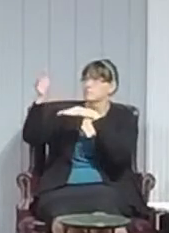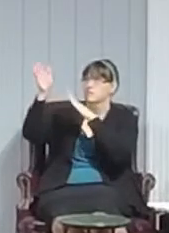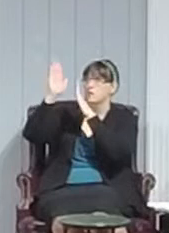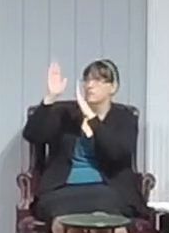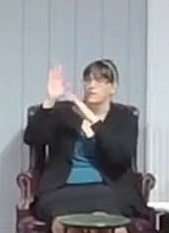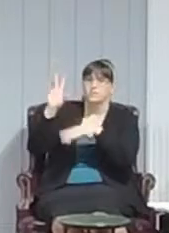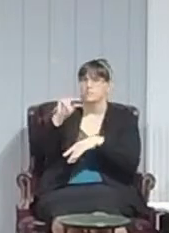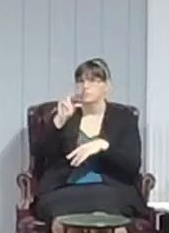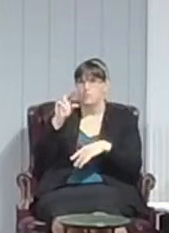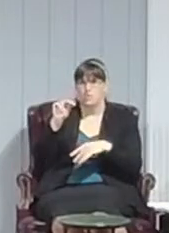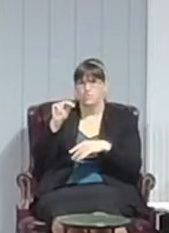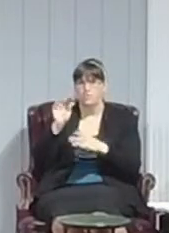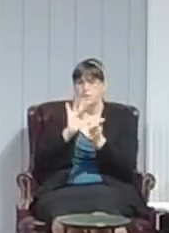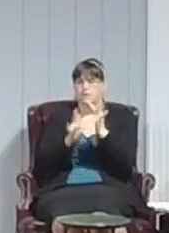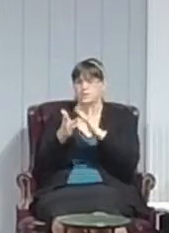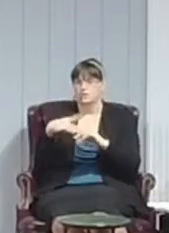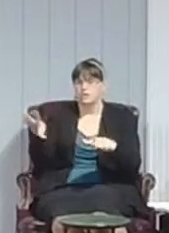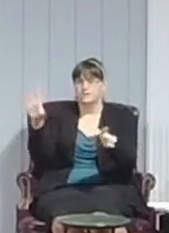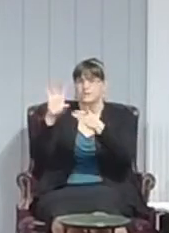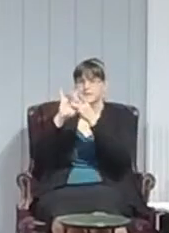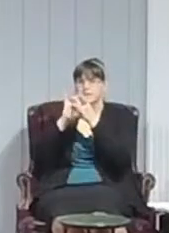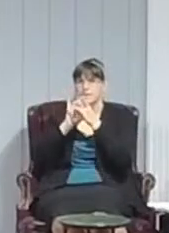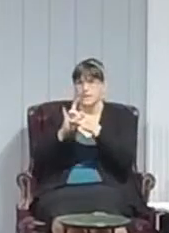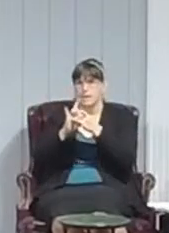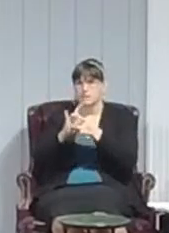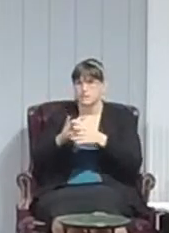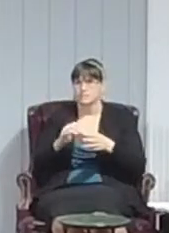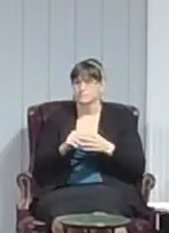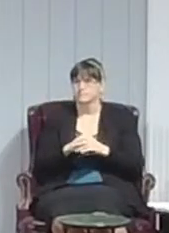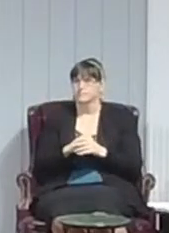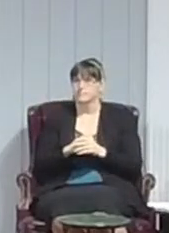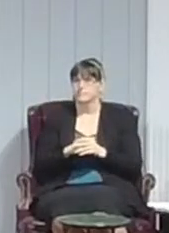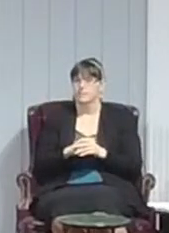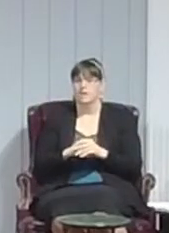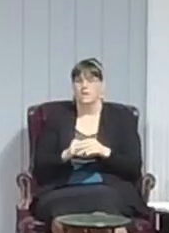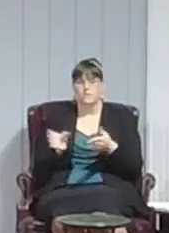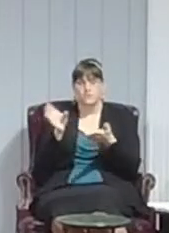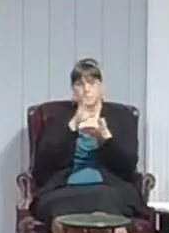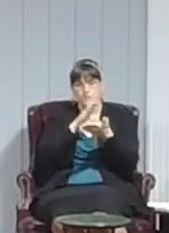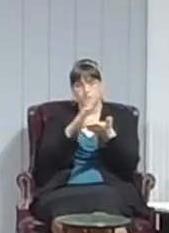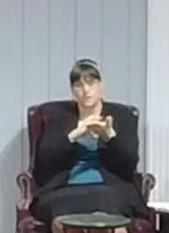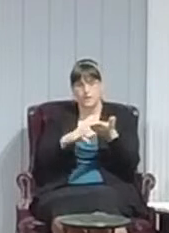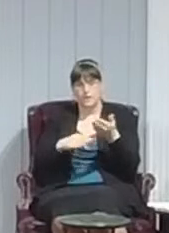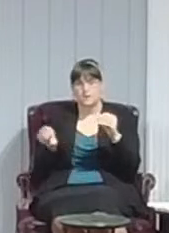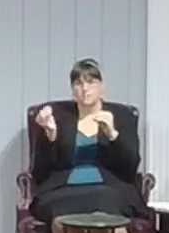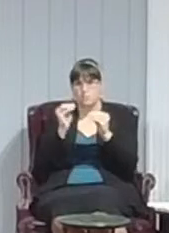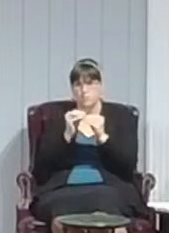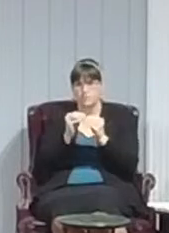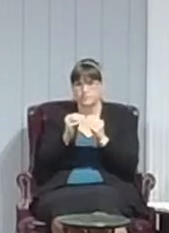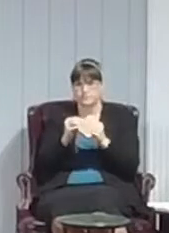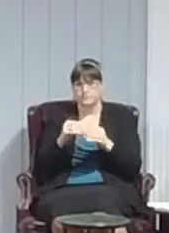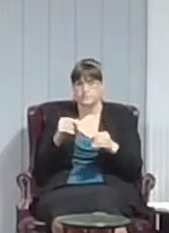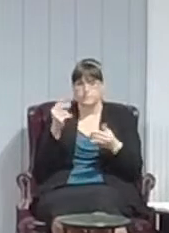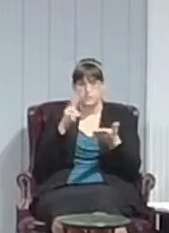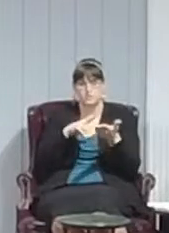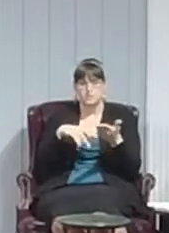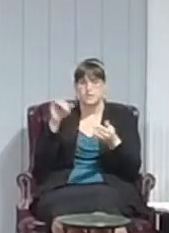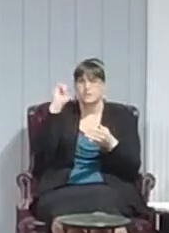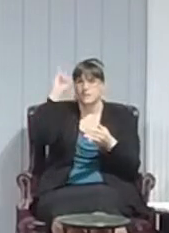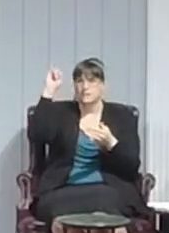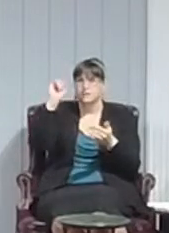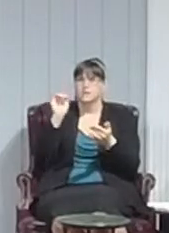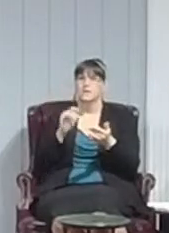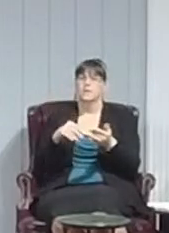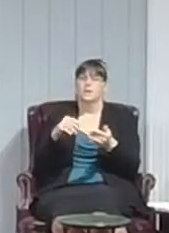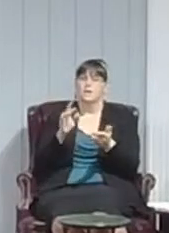Jesus connects the two very closely together. When you look into this chapter further, you see that this idea, the connection between God the Father and